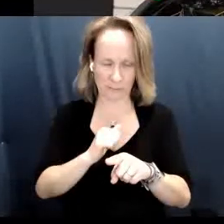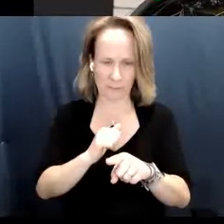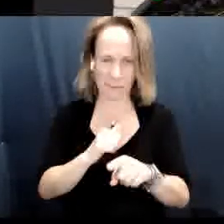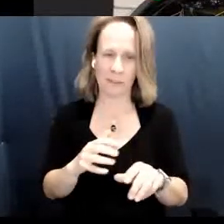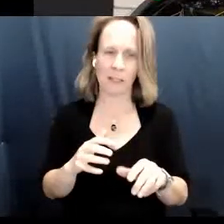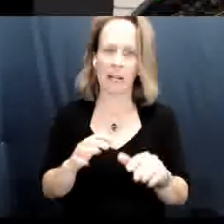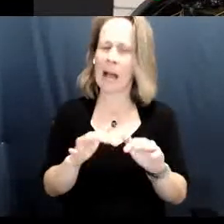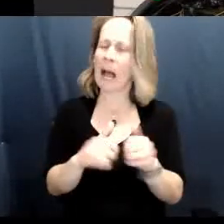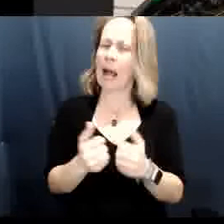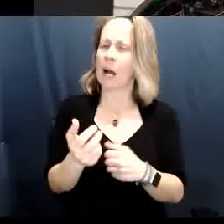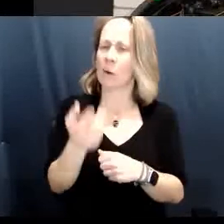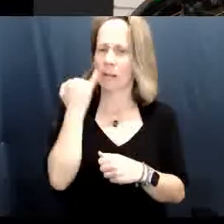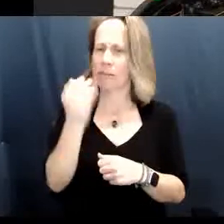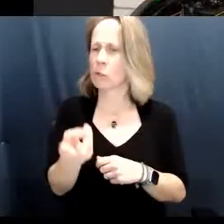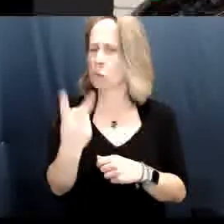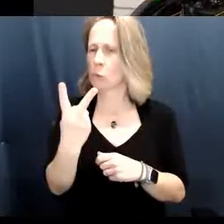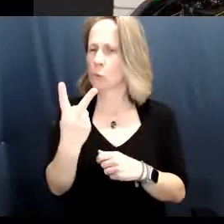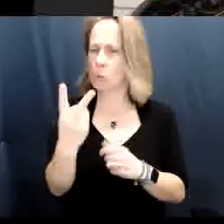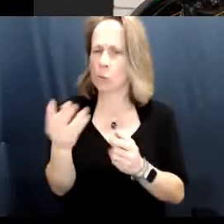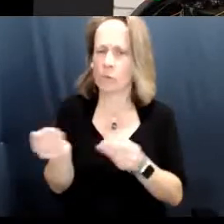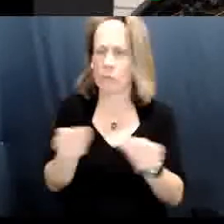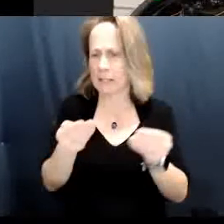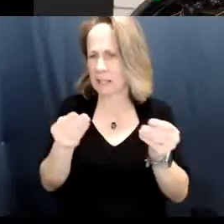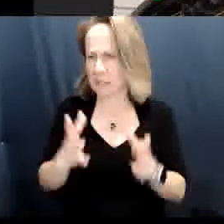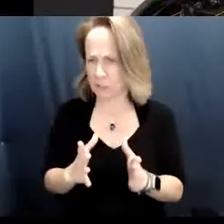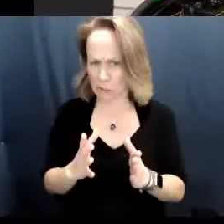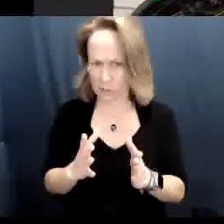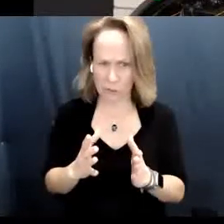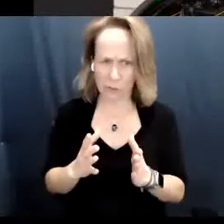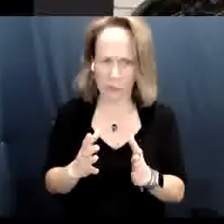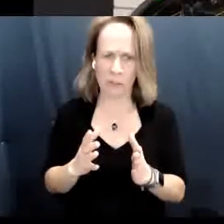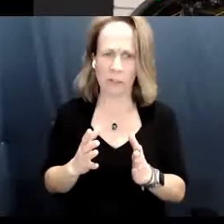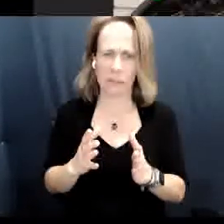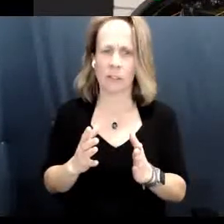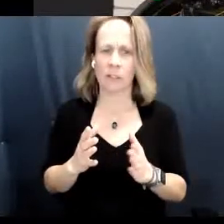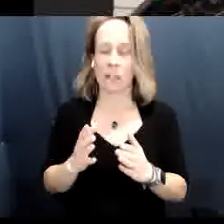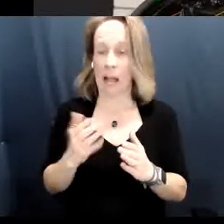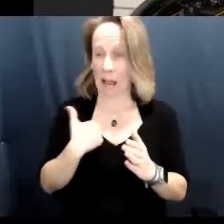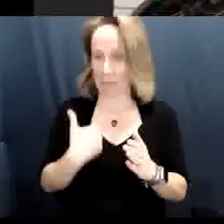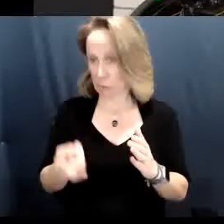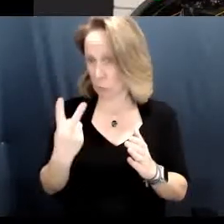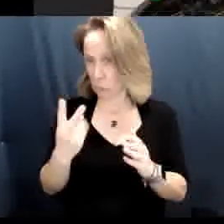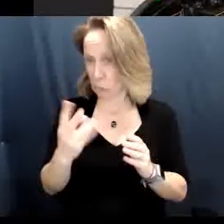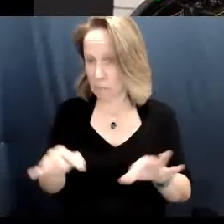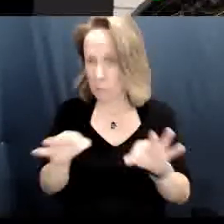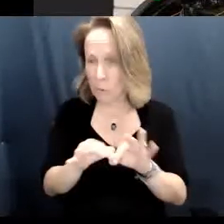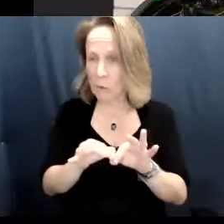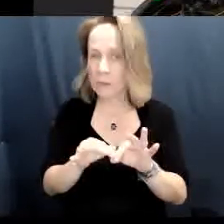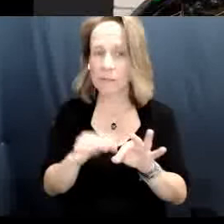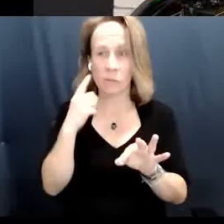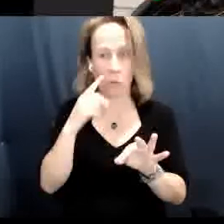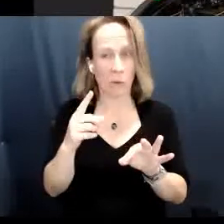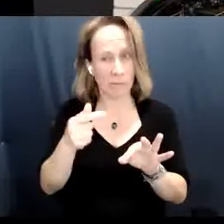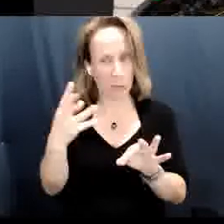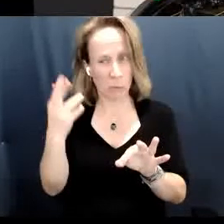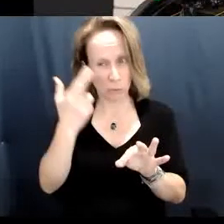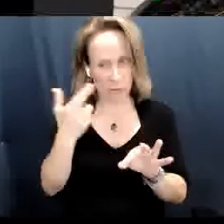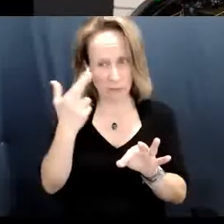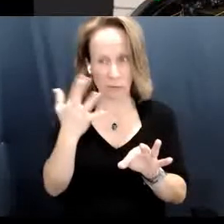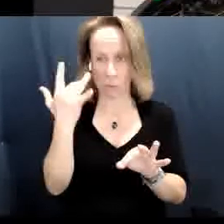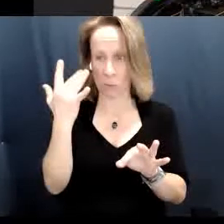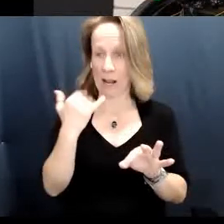facilitators, depending on the size of the group, is important for a couple of reasons. First, if an issue arises that needs to be